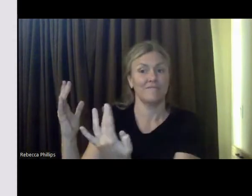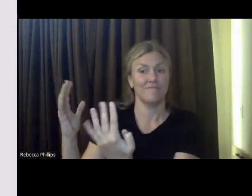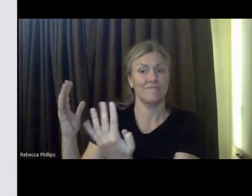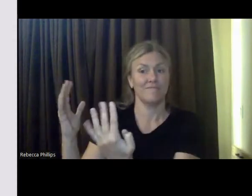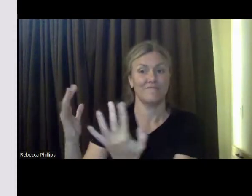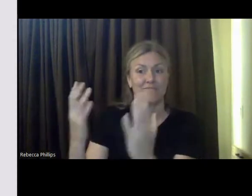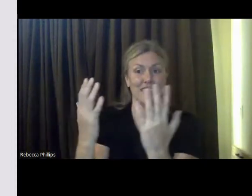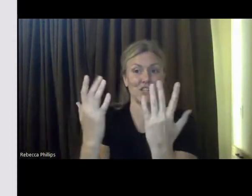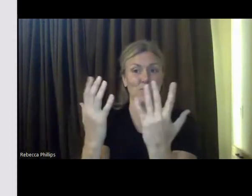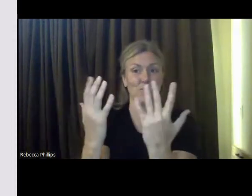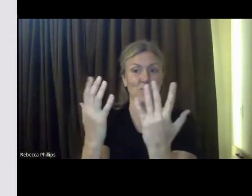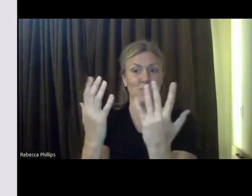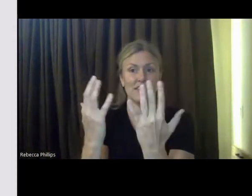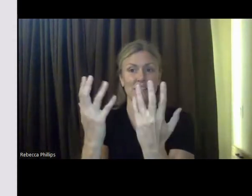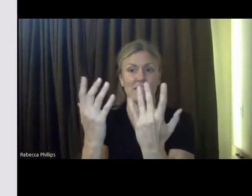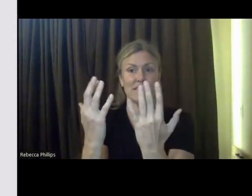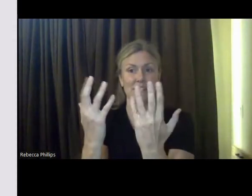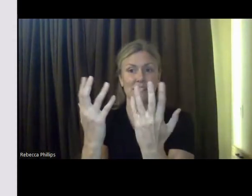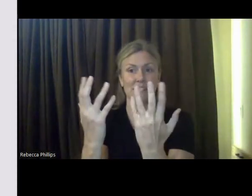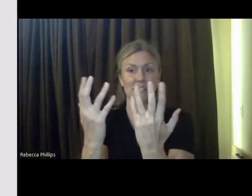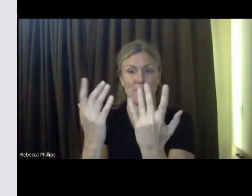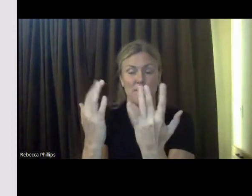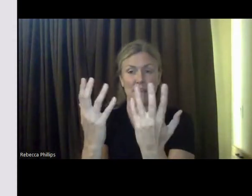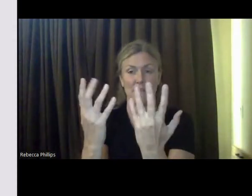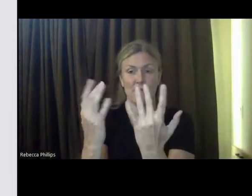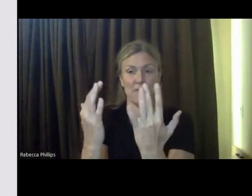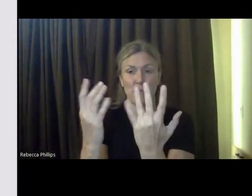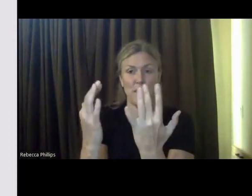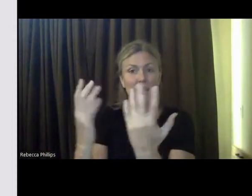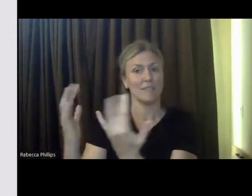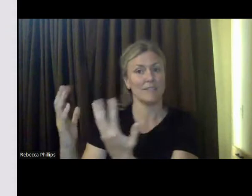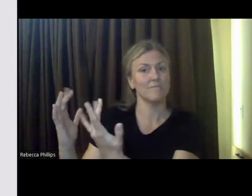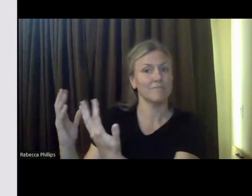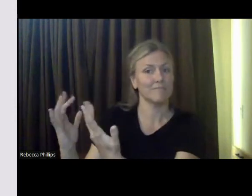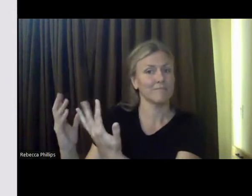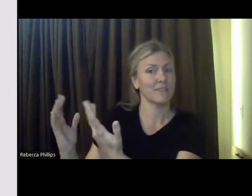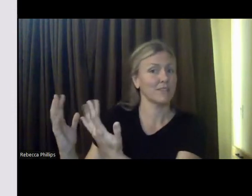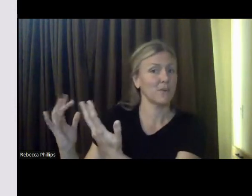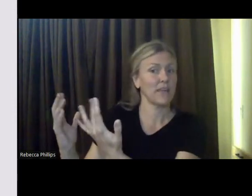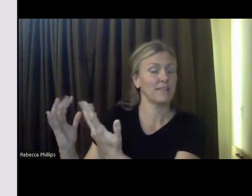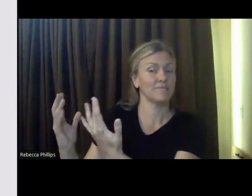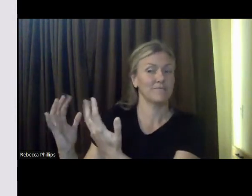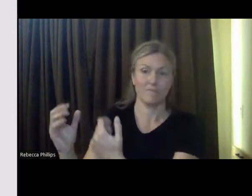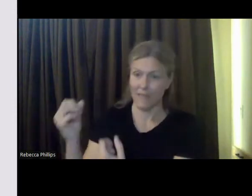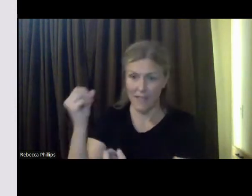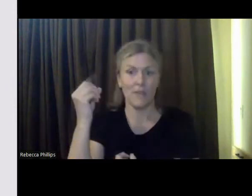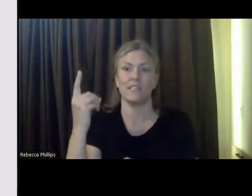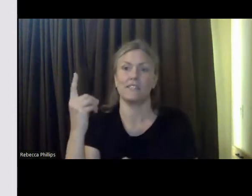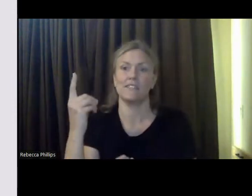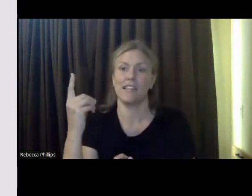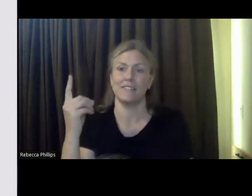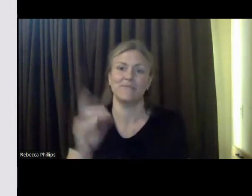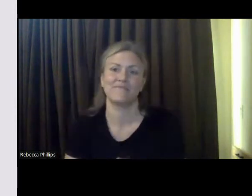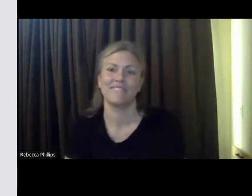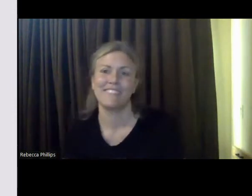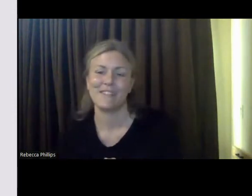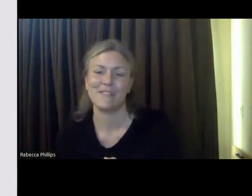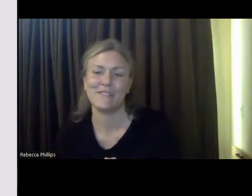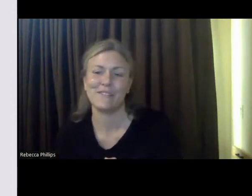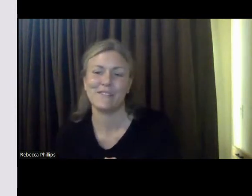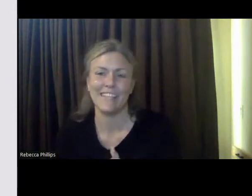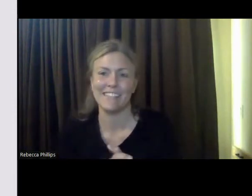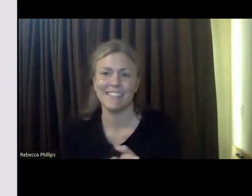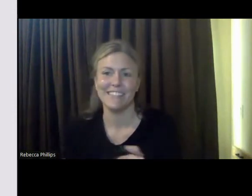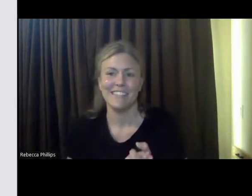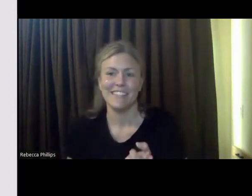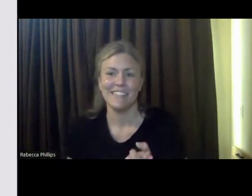wait. These are your wait fingers. They're just moving back and forth. Wait. I just go, wait. And they would understand. So it was